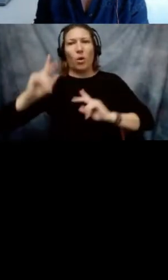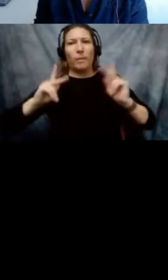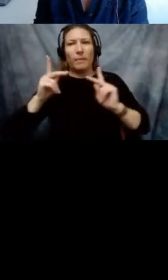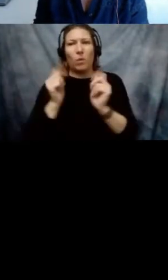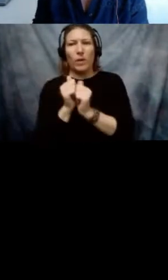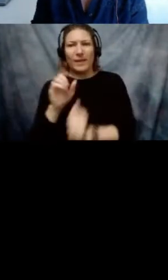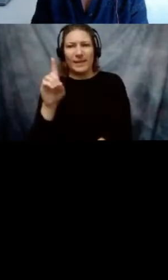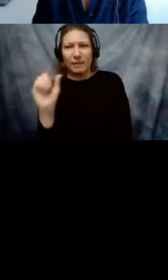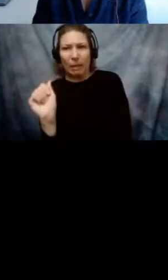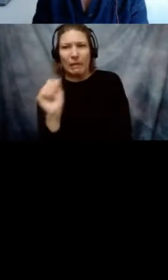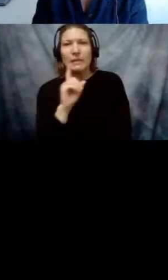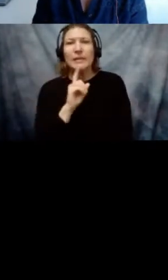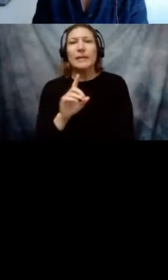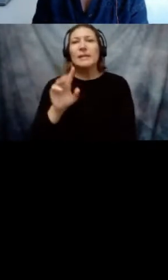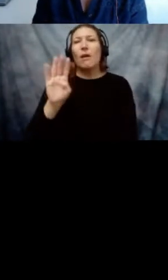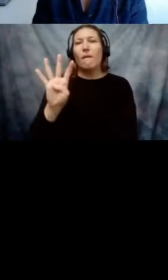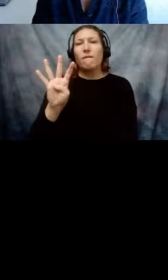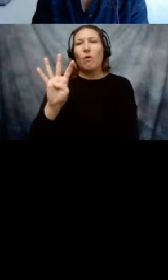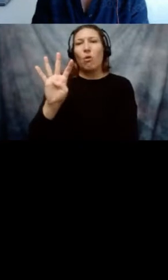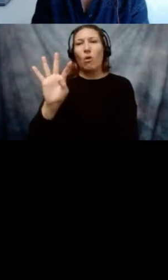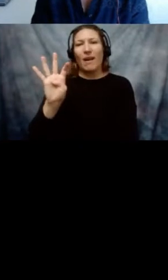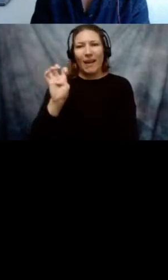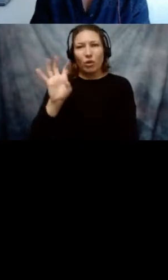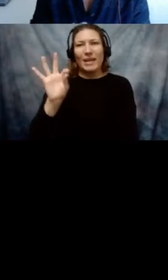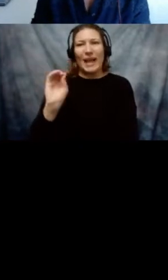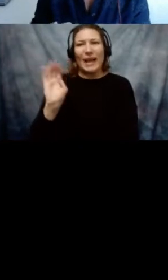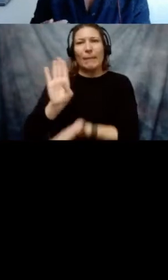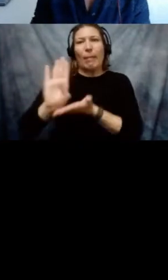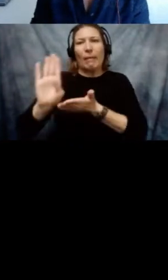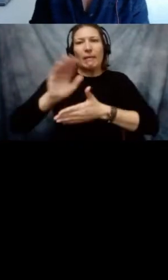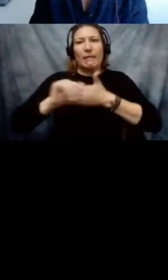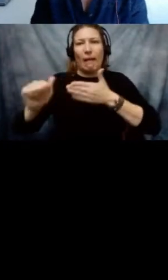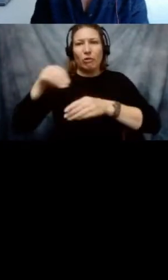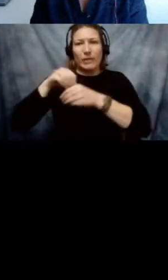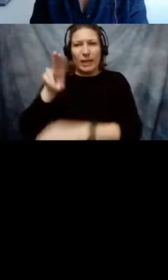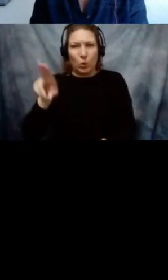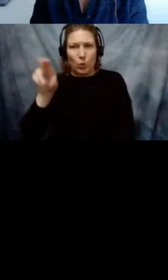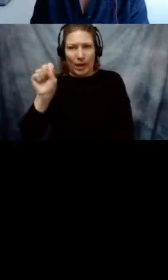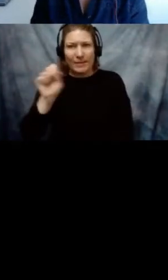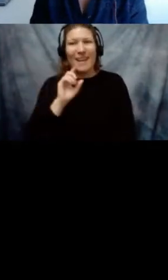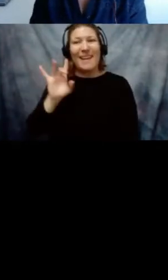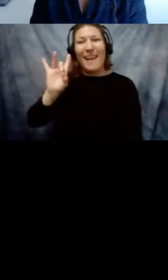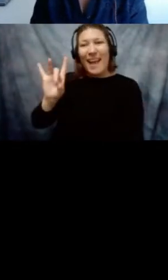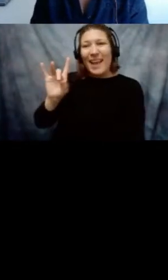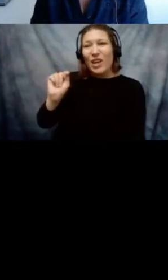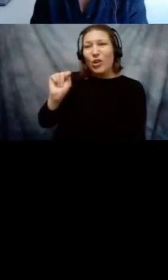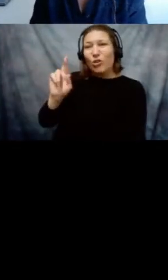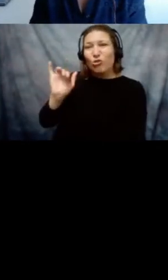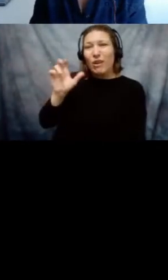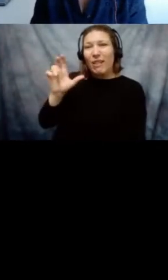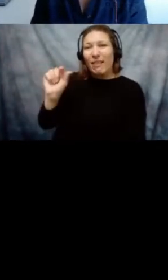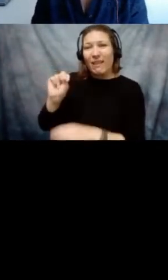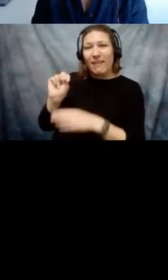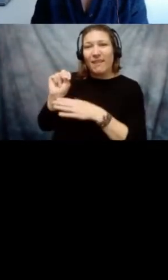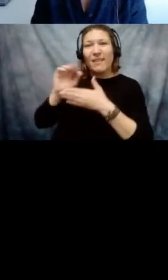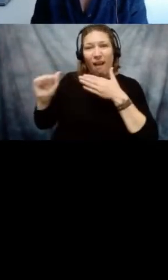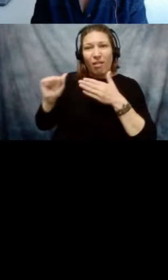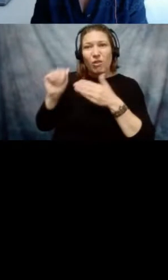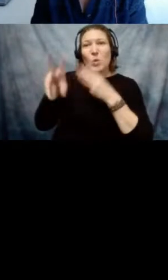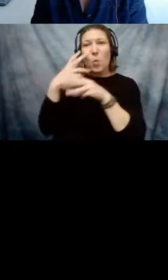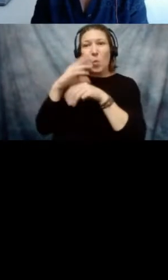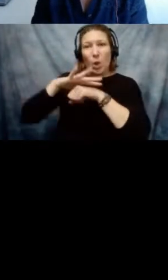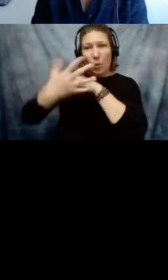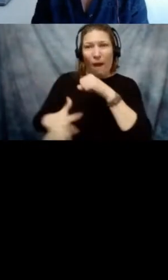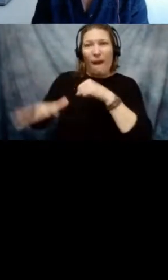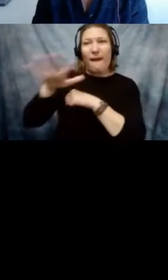trillion worldwide. So this brings us on to our first key takeaway of the session, and that comes from Neil Milliken,